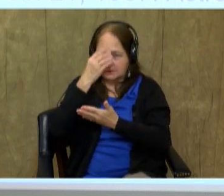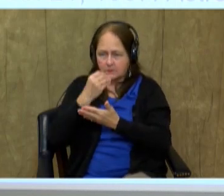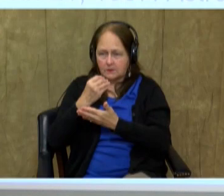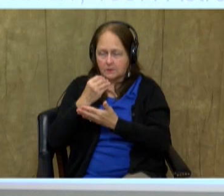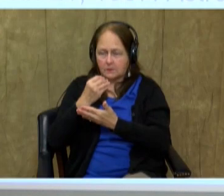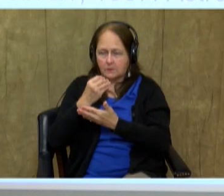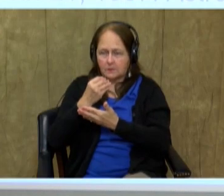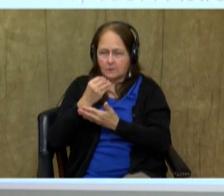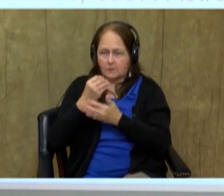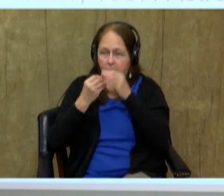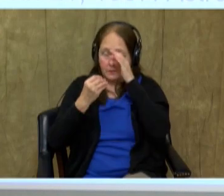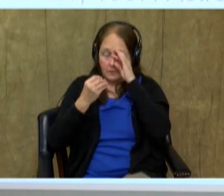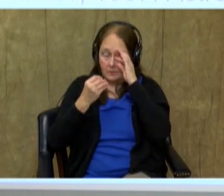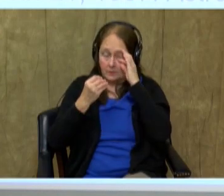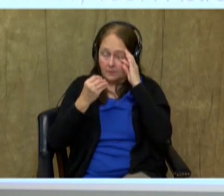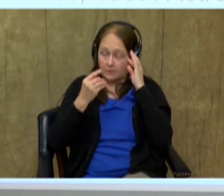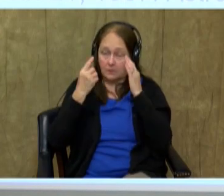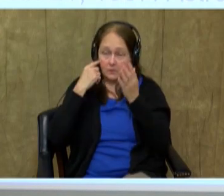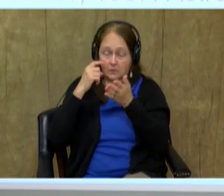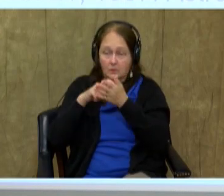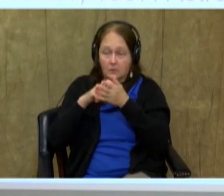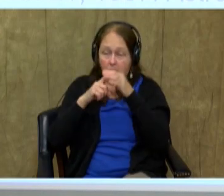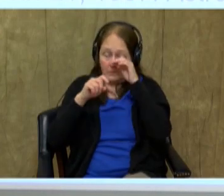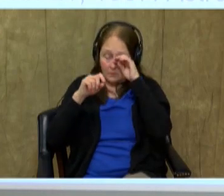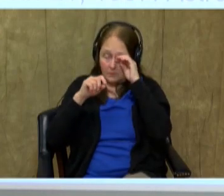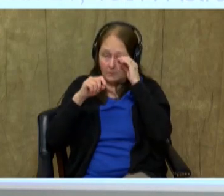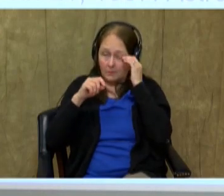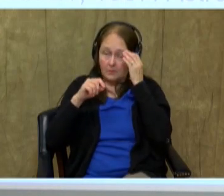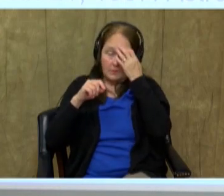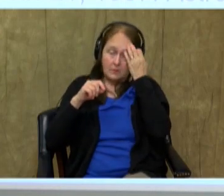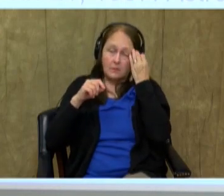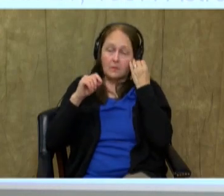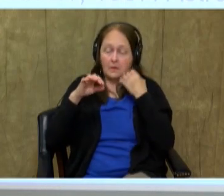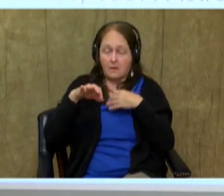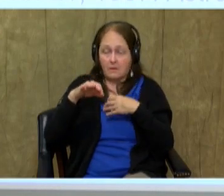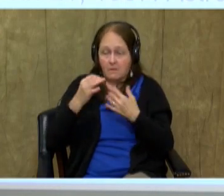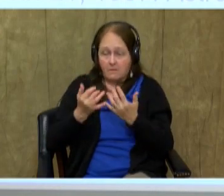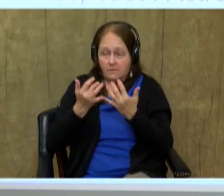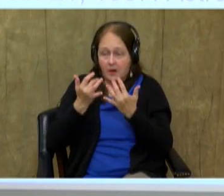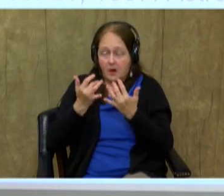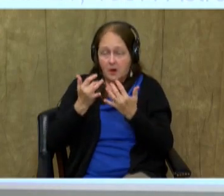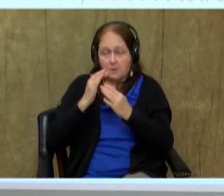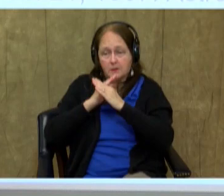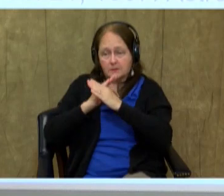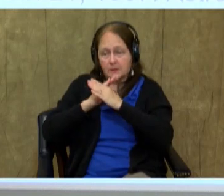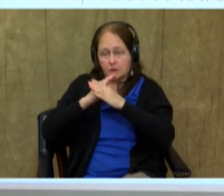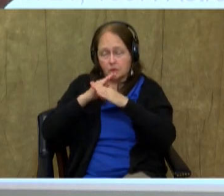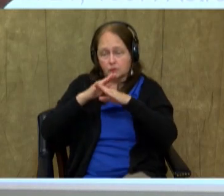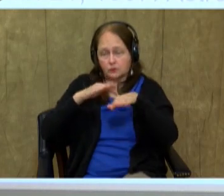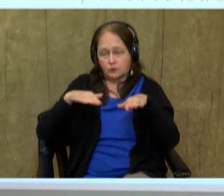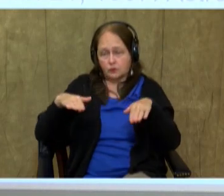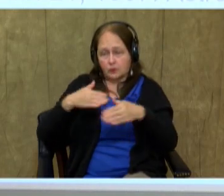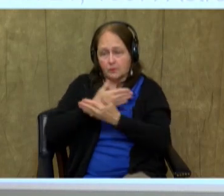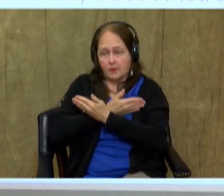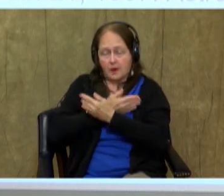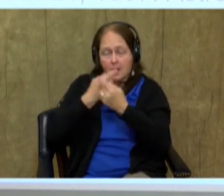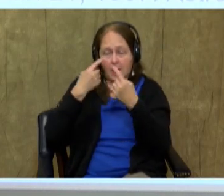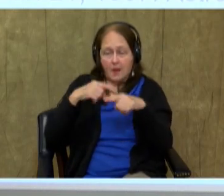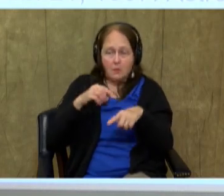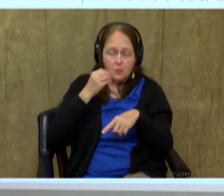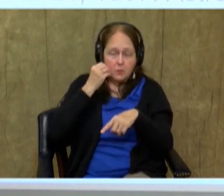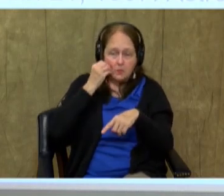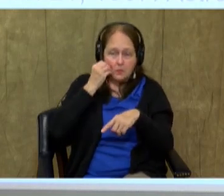cribs. You may notice that their pajamas say that they're fire resistant. That way, if a tragedy happens in the home,